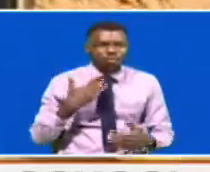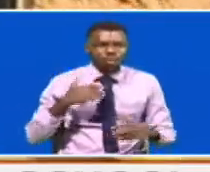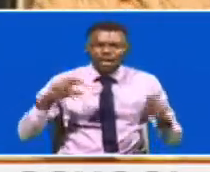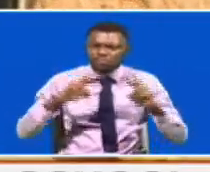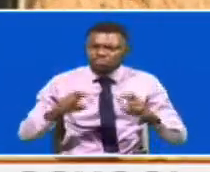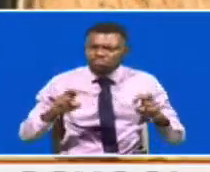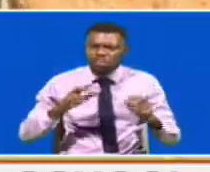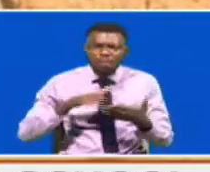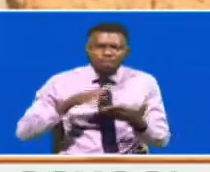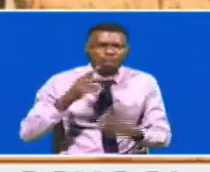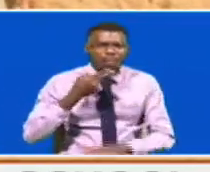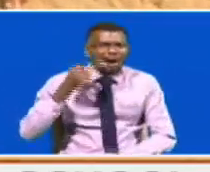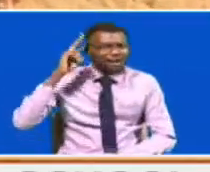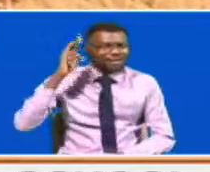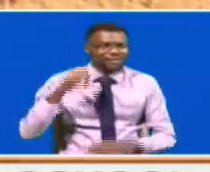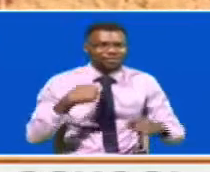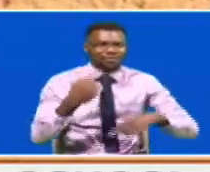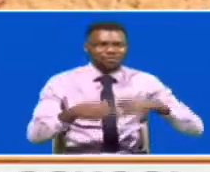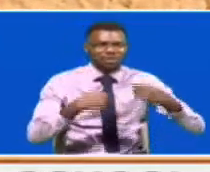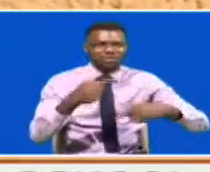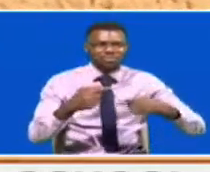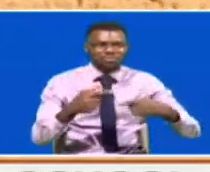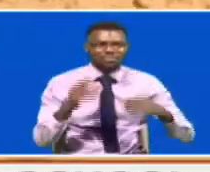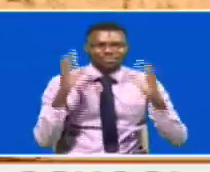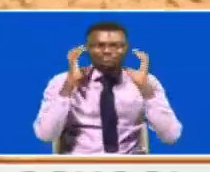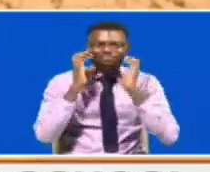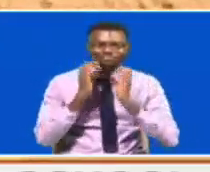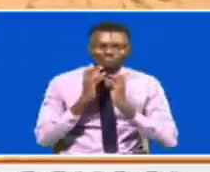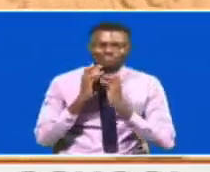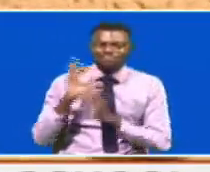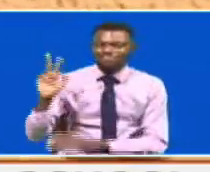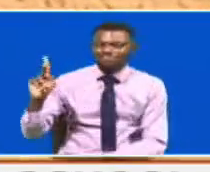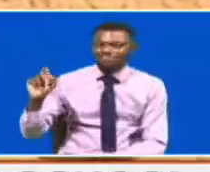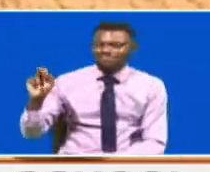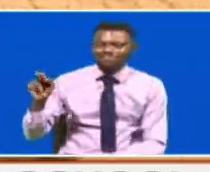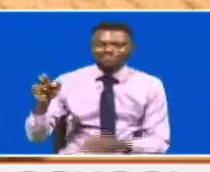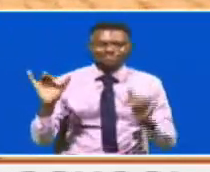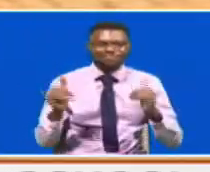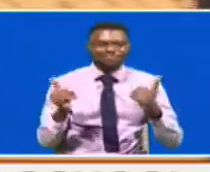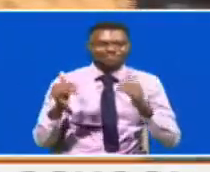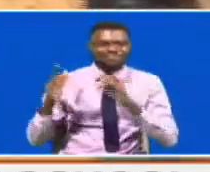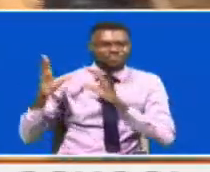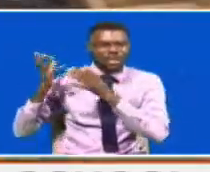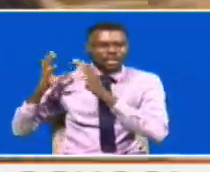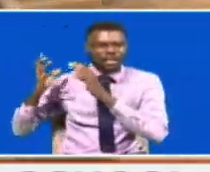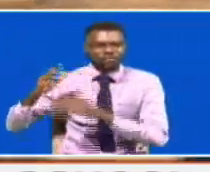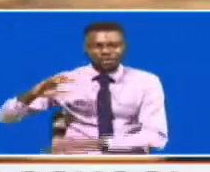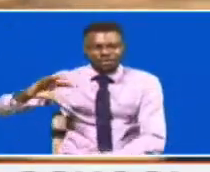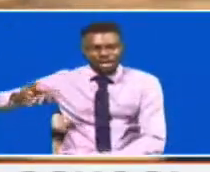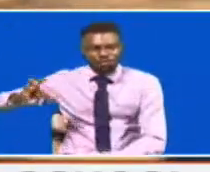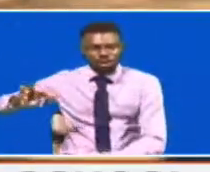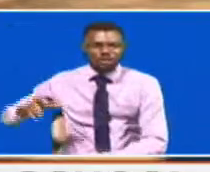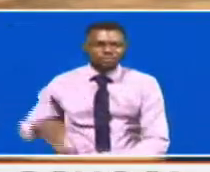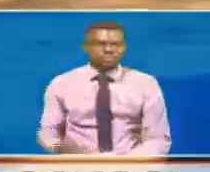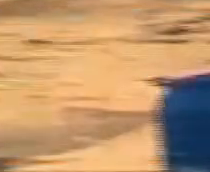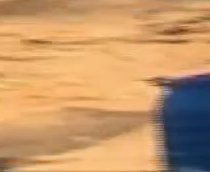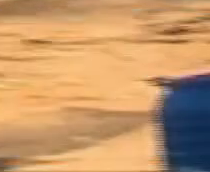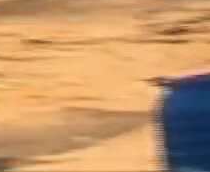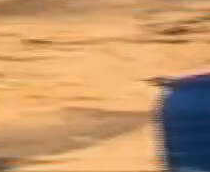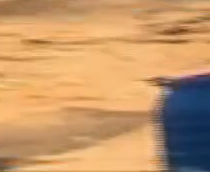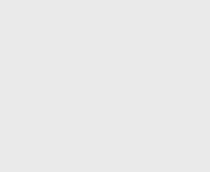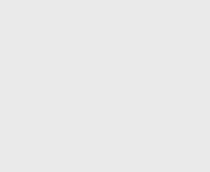parents gained momentum. Tobias Chanji, KTN News, Kilifi County.